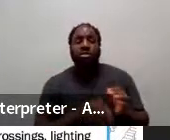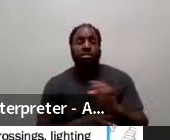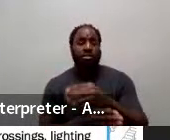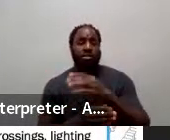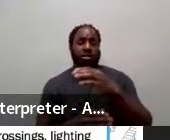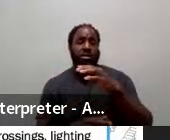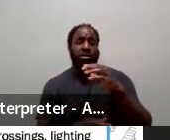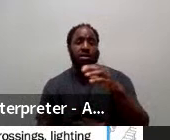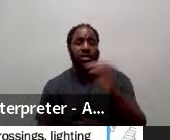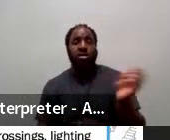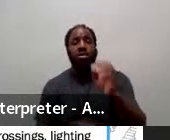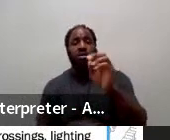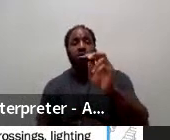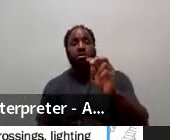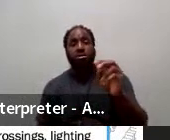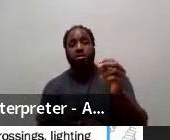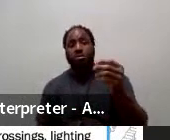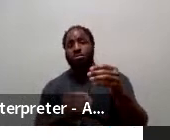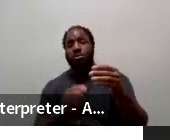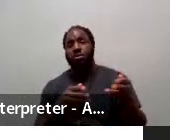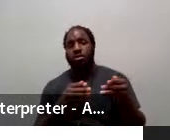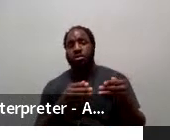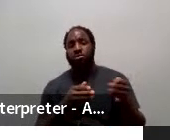Unionport Road. Next slide, please.